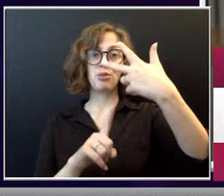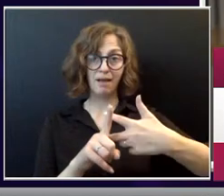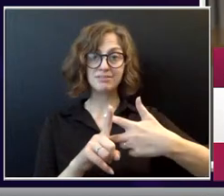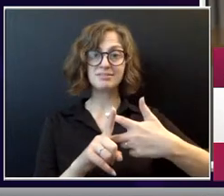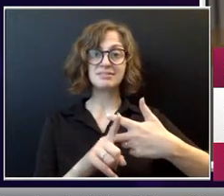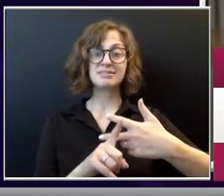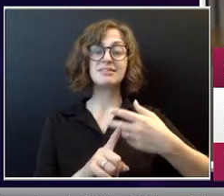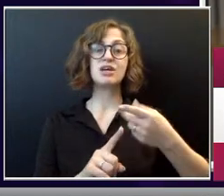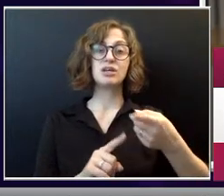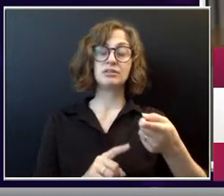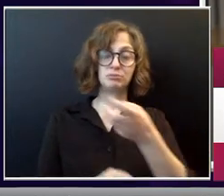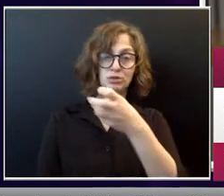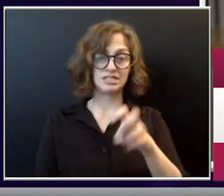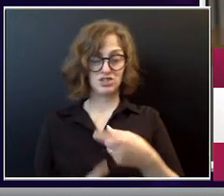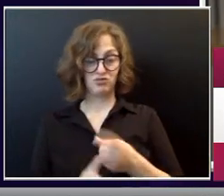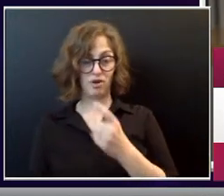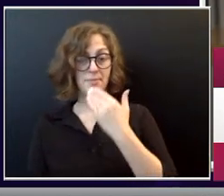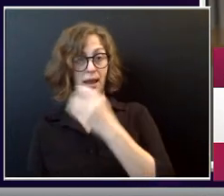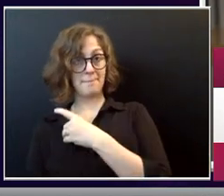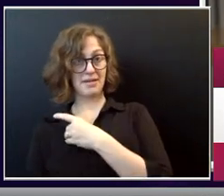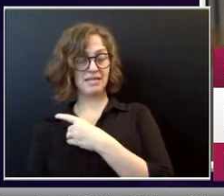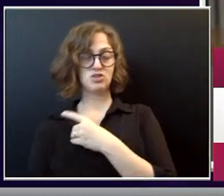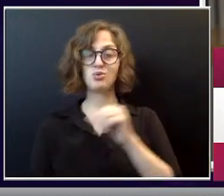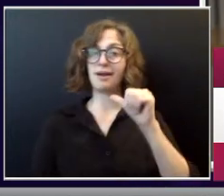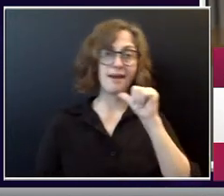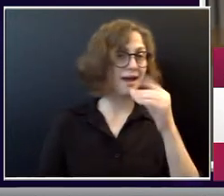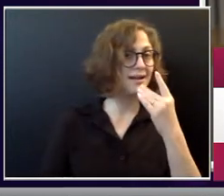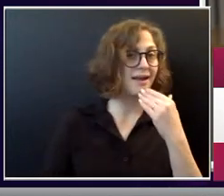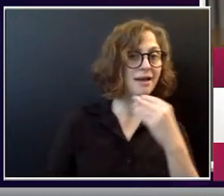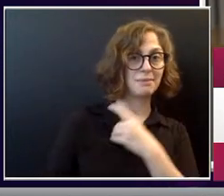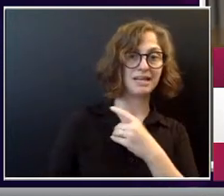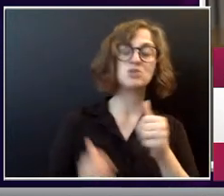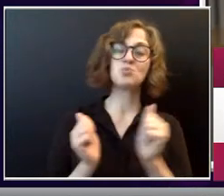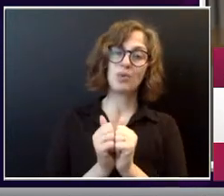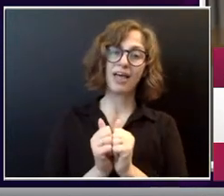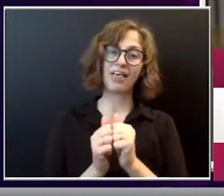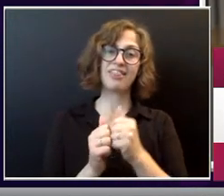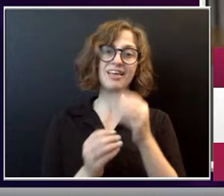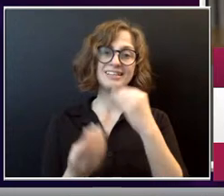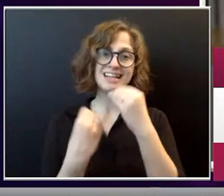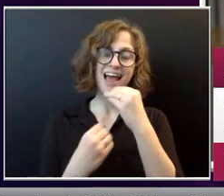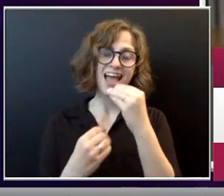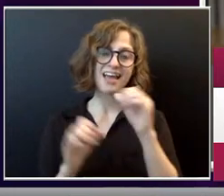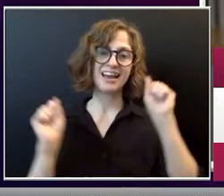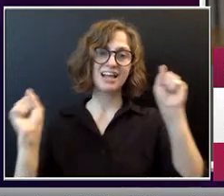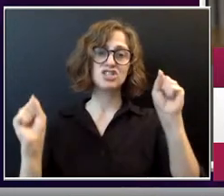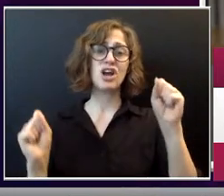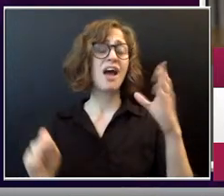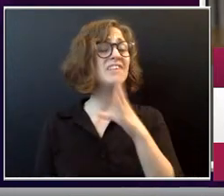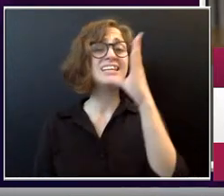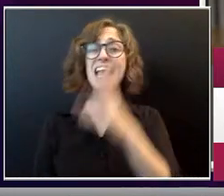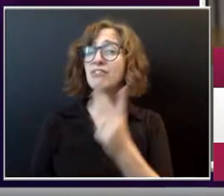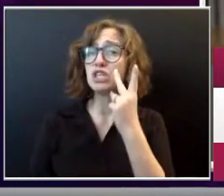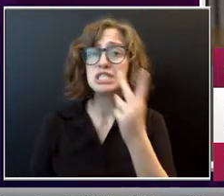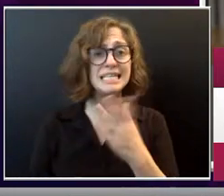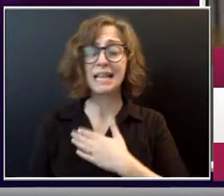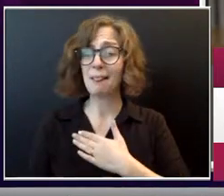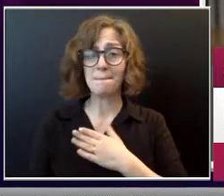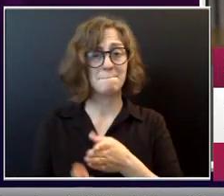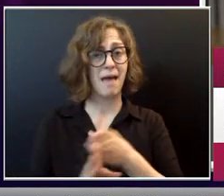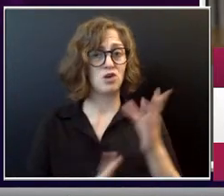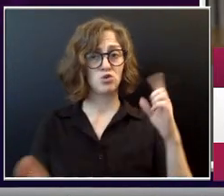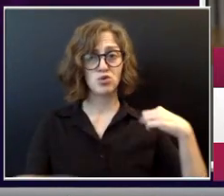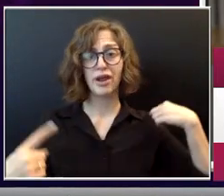and exercise. And to your credit, it's absolutely amazing. I've never seen it in my career. You and I have been together since at